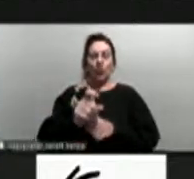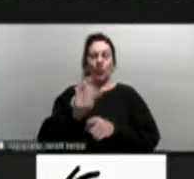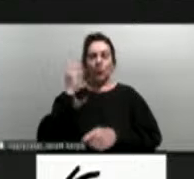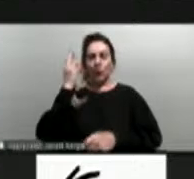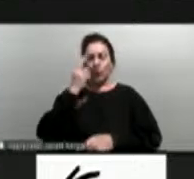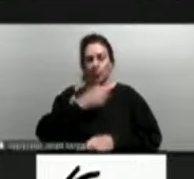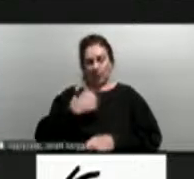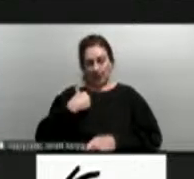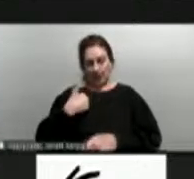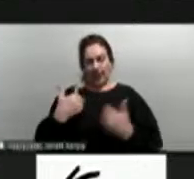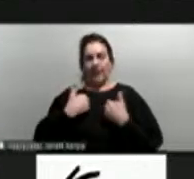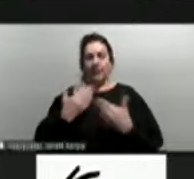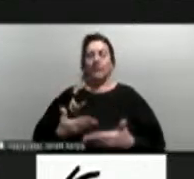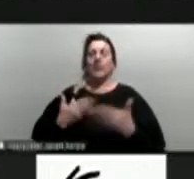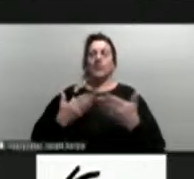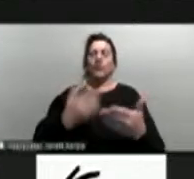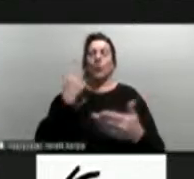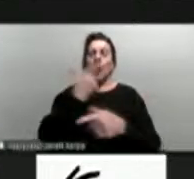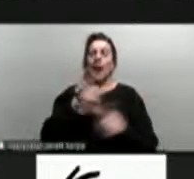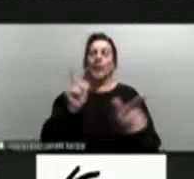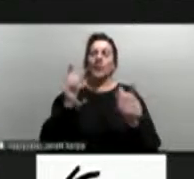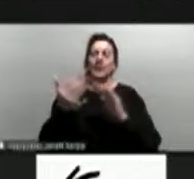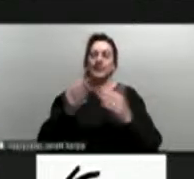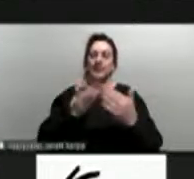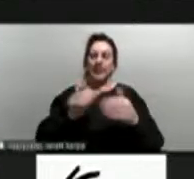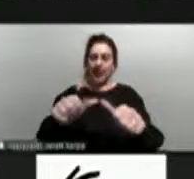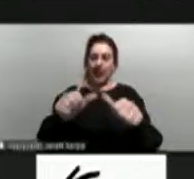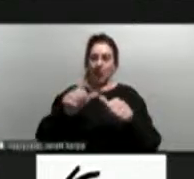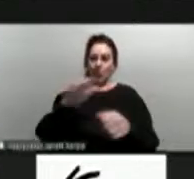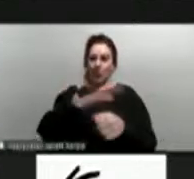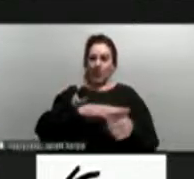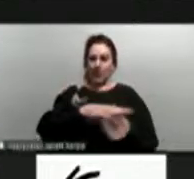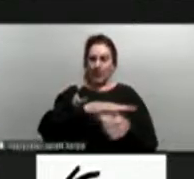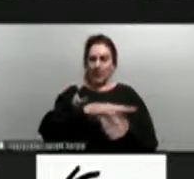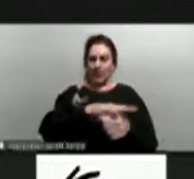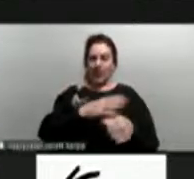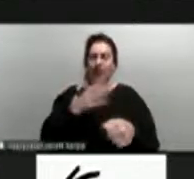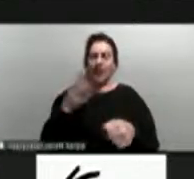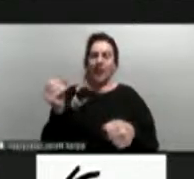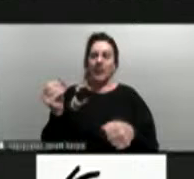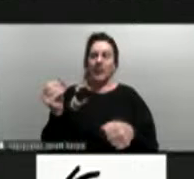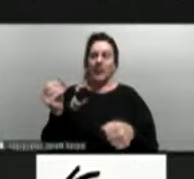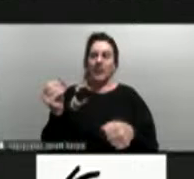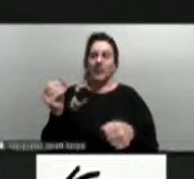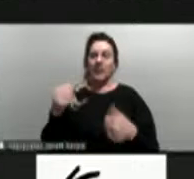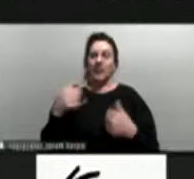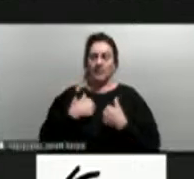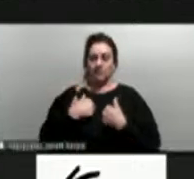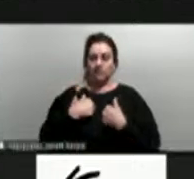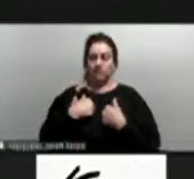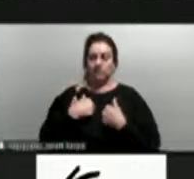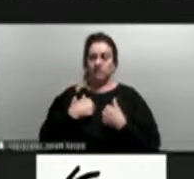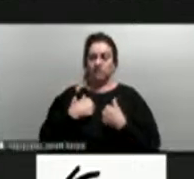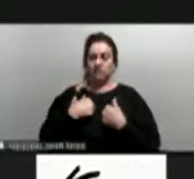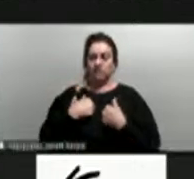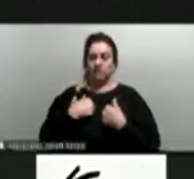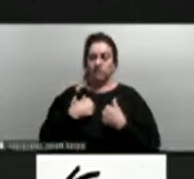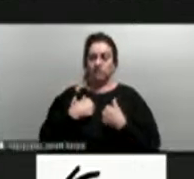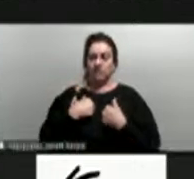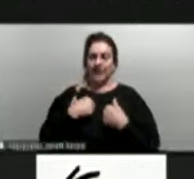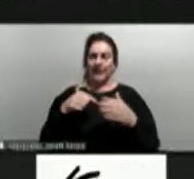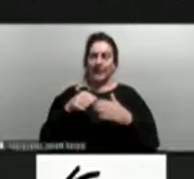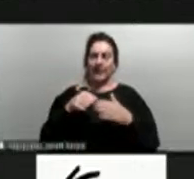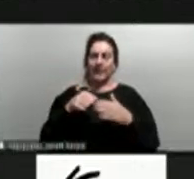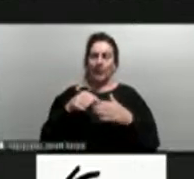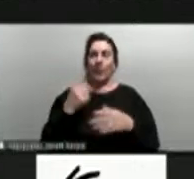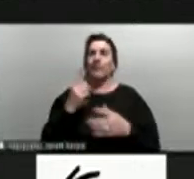recommendations for the Liberty City area. And I've put the details, since I only have a minute, I'll